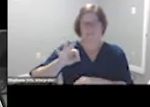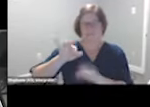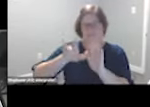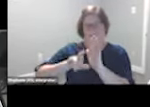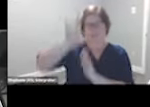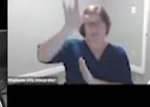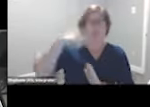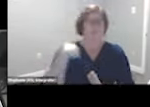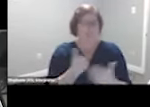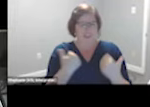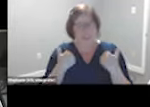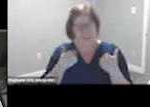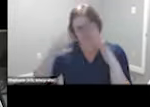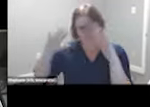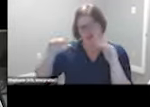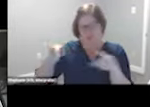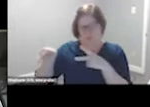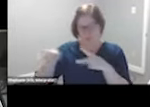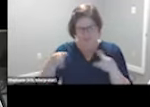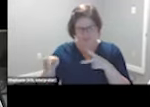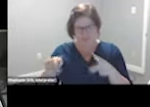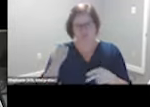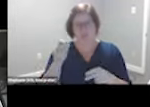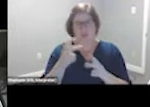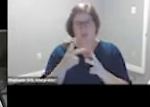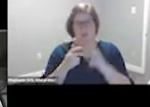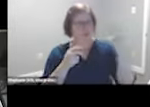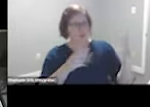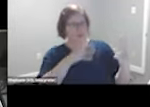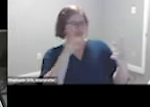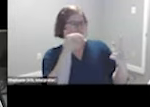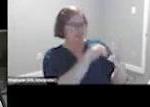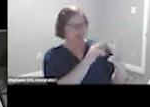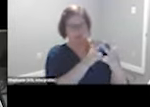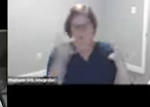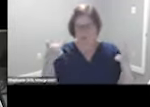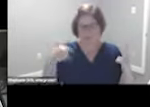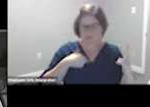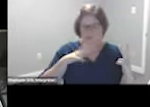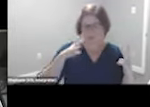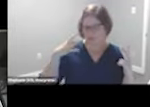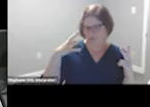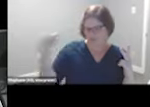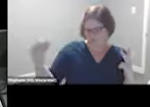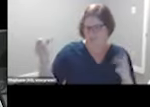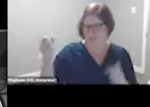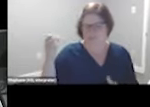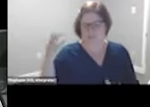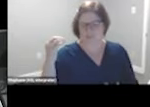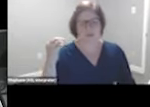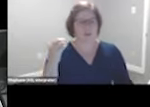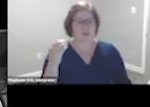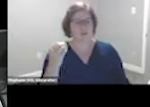us should go down to the Earth, and three of them should stay over there. Someone more 3 months, someone